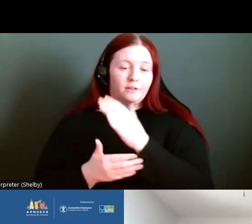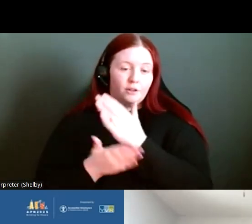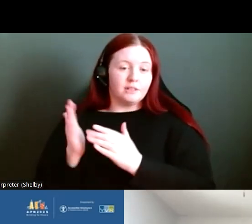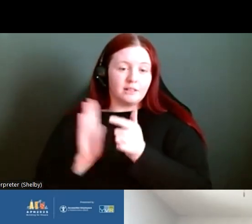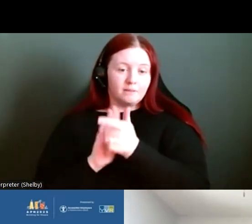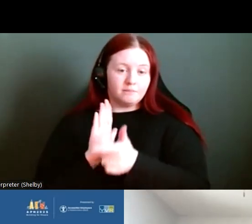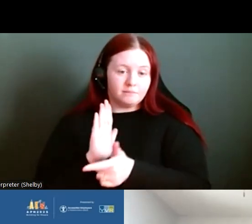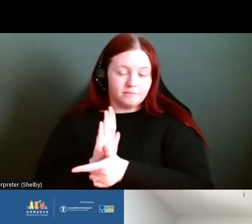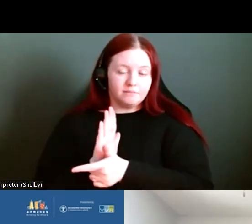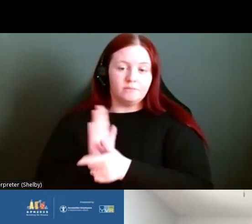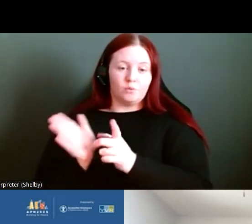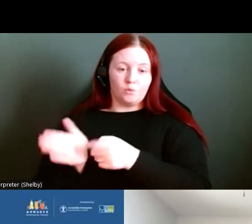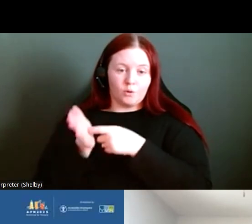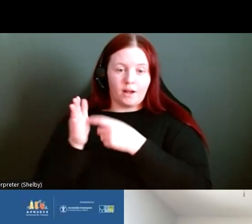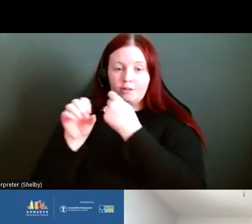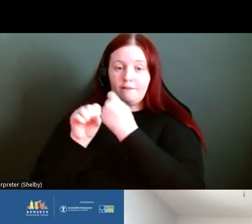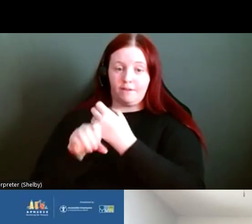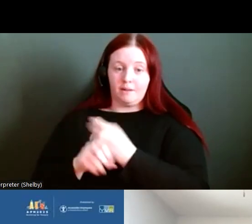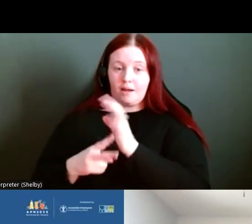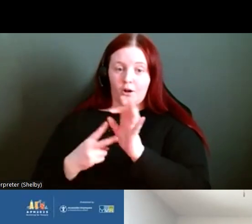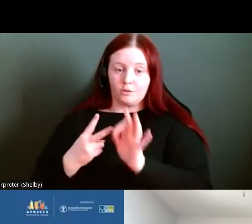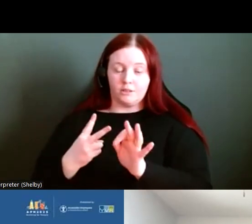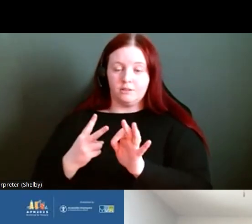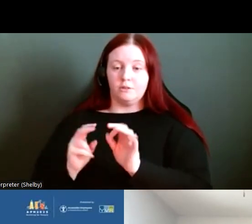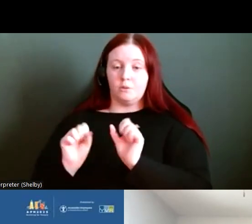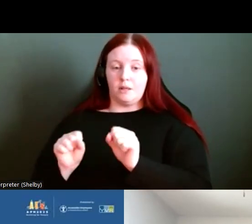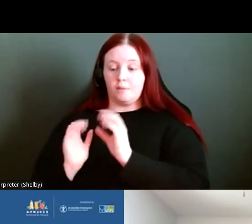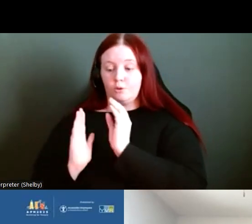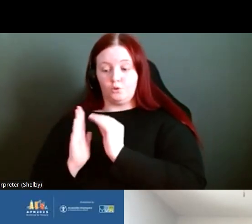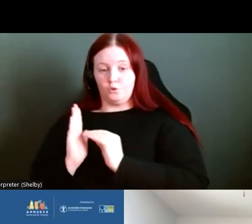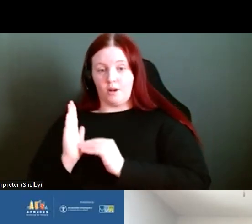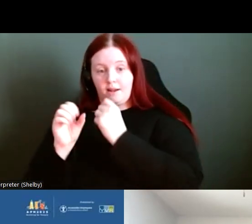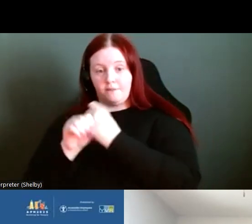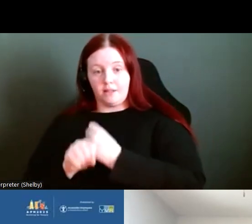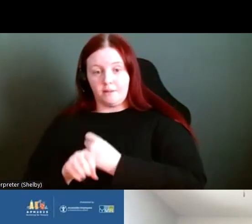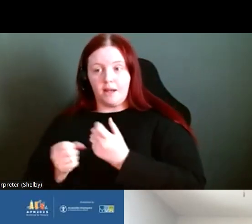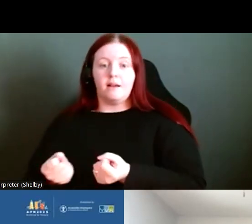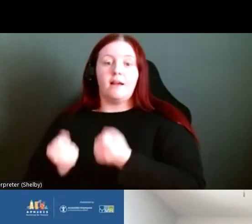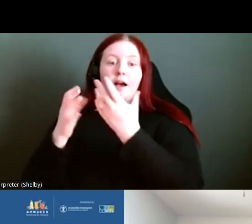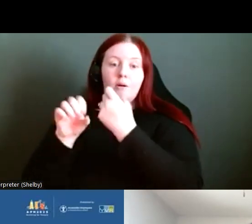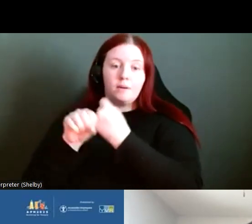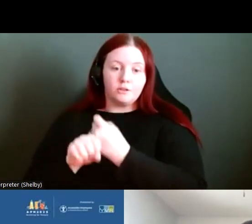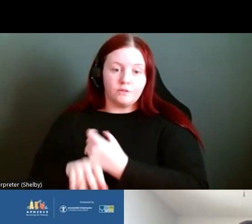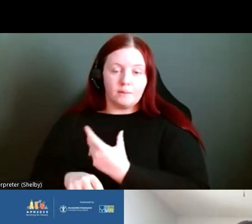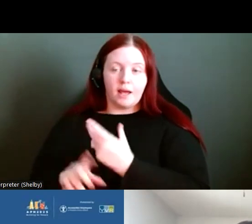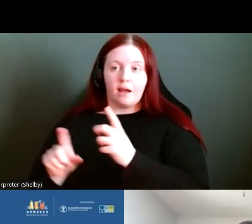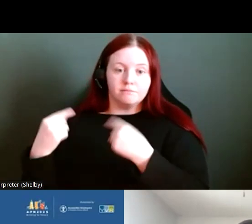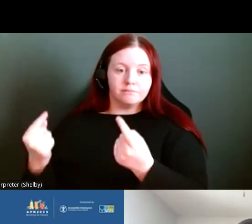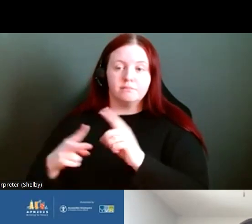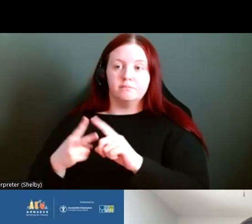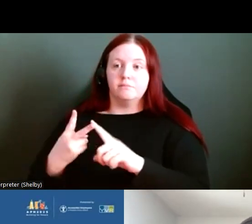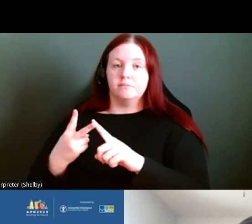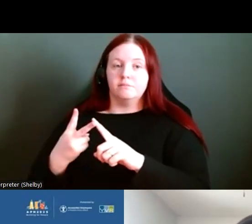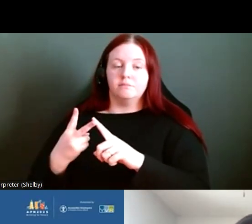feedback mechanism. And so tracking that feedback, how much feedback did you get over time? How quickly did